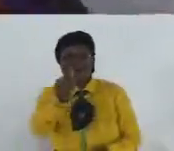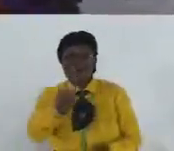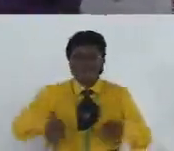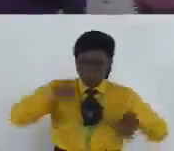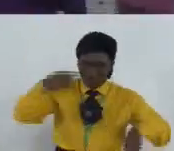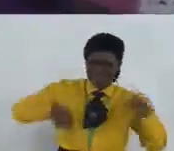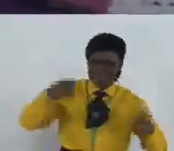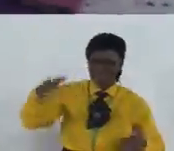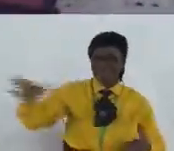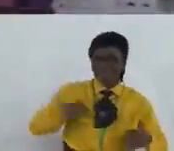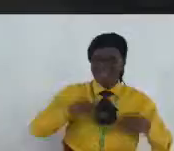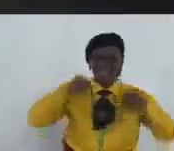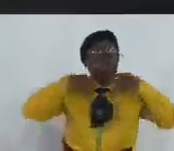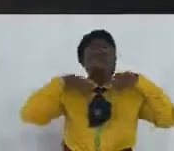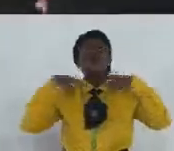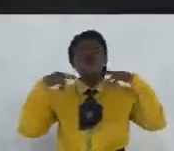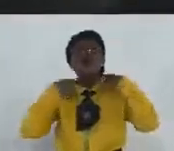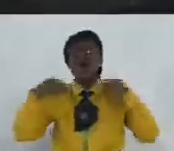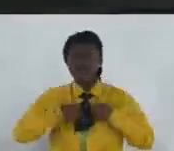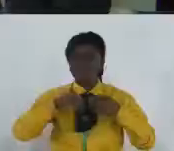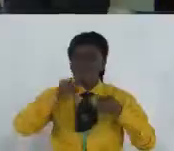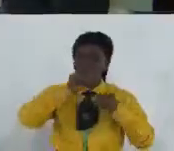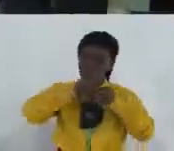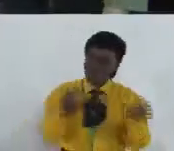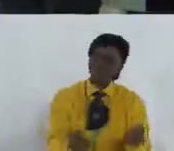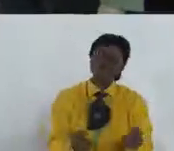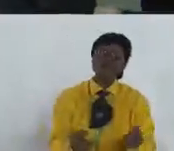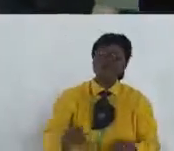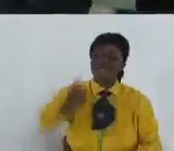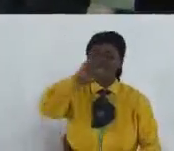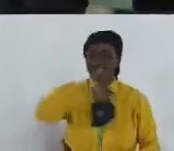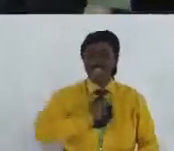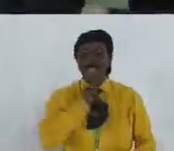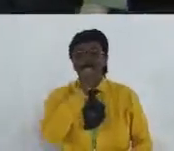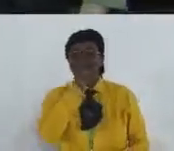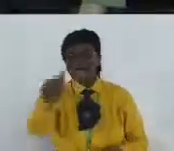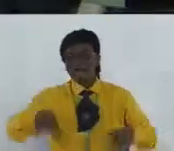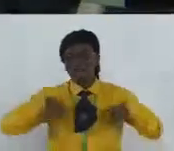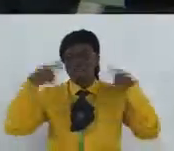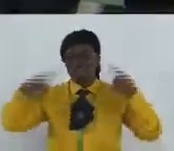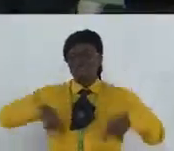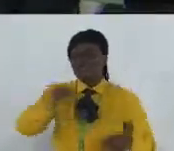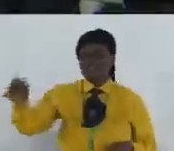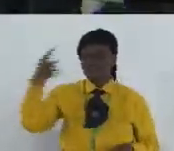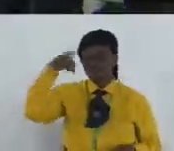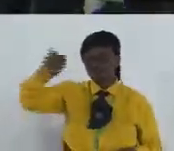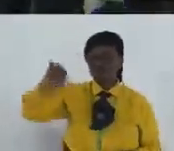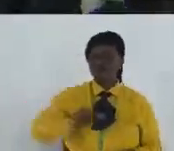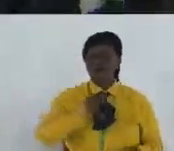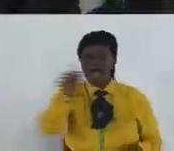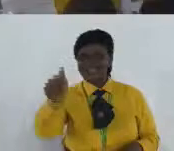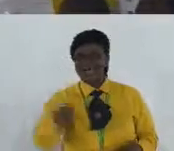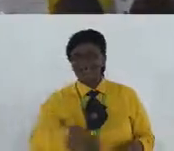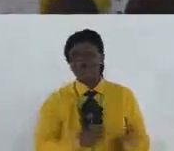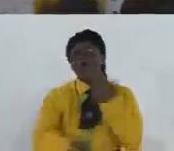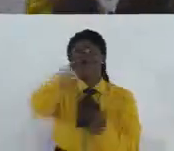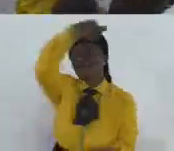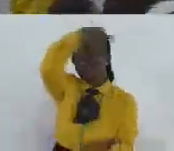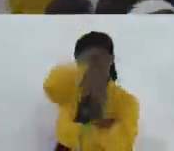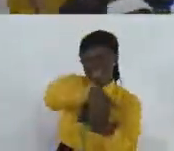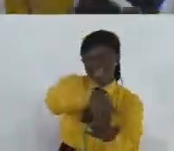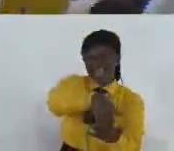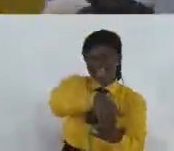am rejoicing, my yoke has been broken. I am rejoicing, for I am